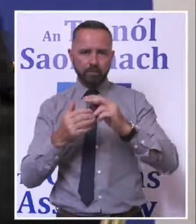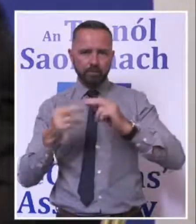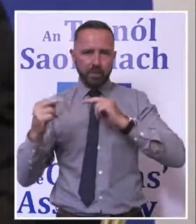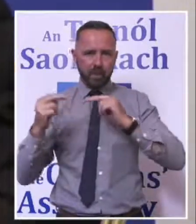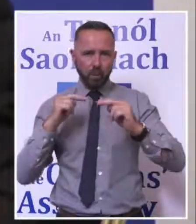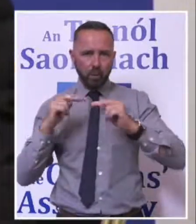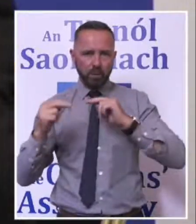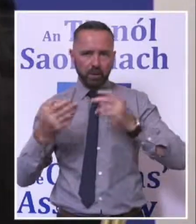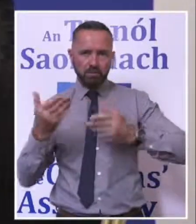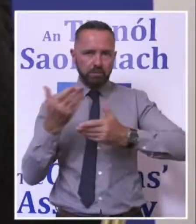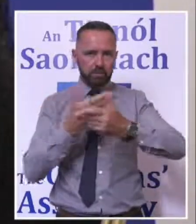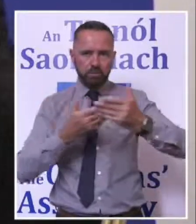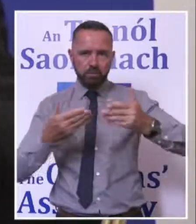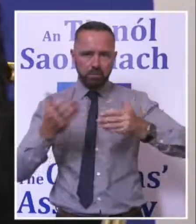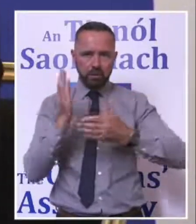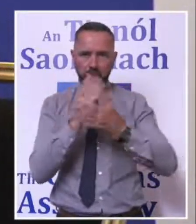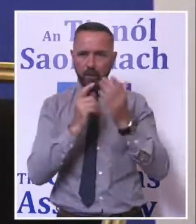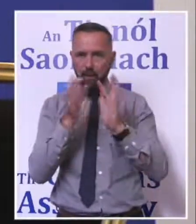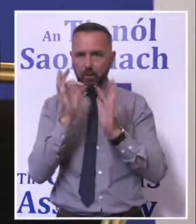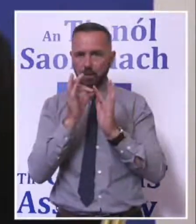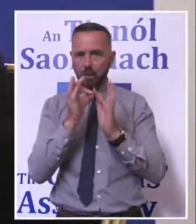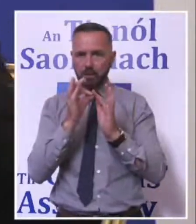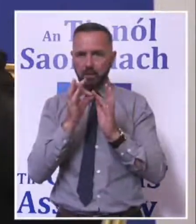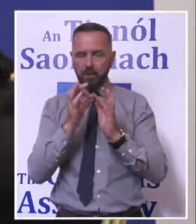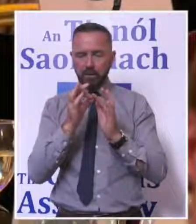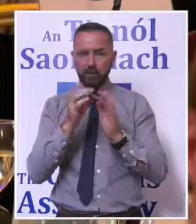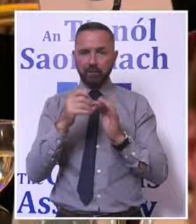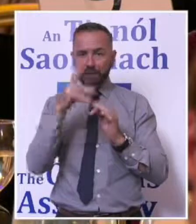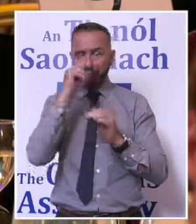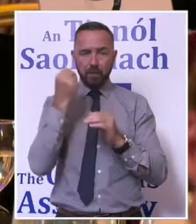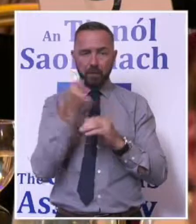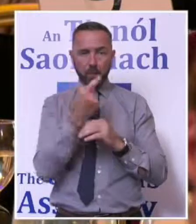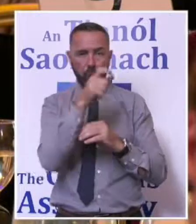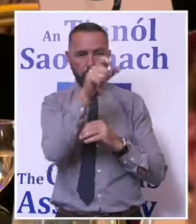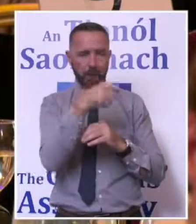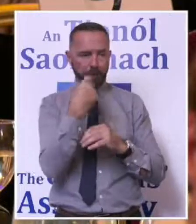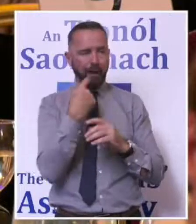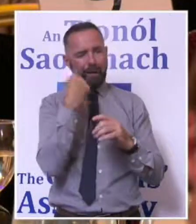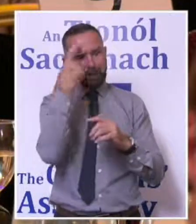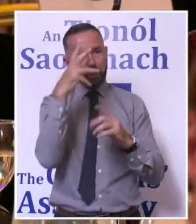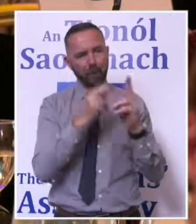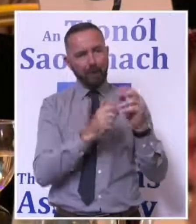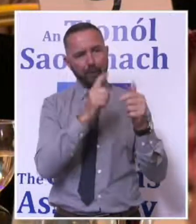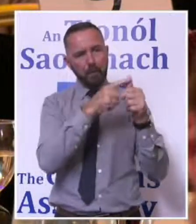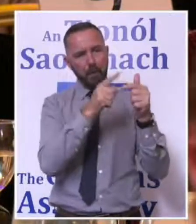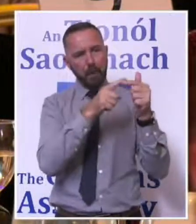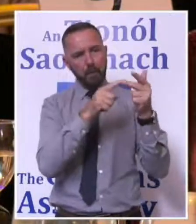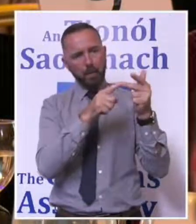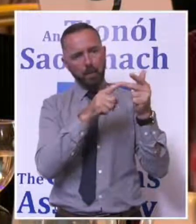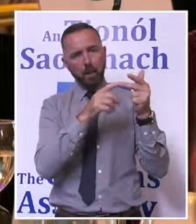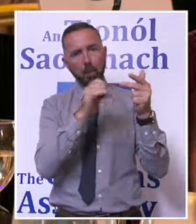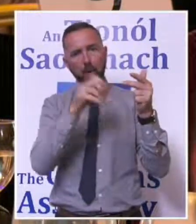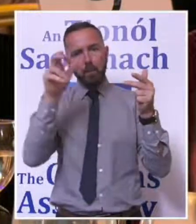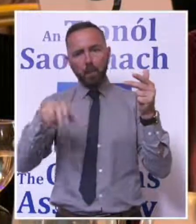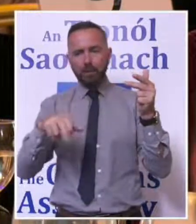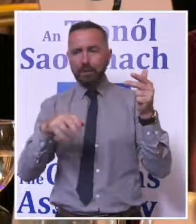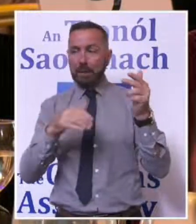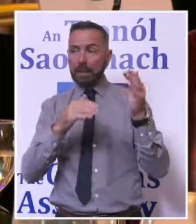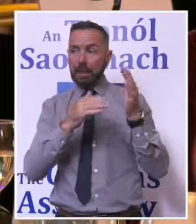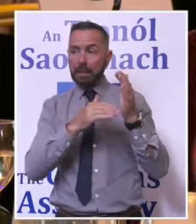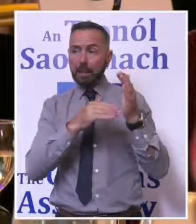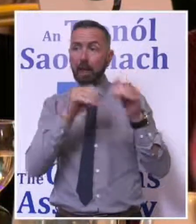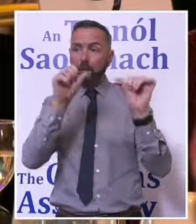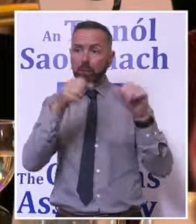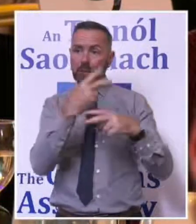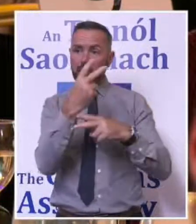points you made there, Paul, that I think that there should be the following. And do we have a consensus around that? And somebody might have a counter-argument and say,